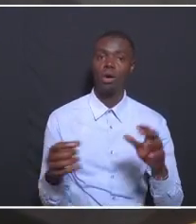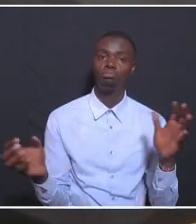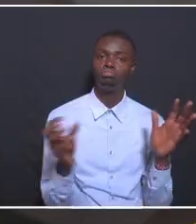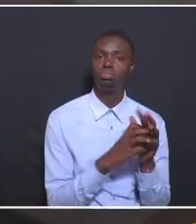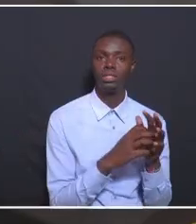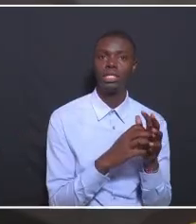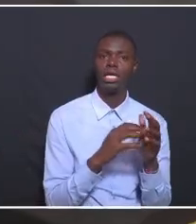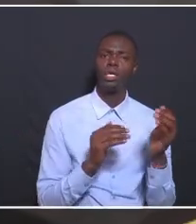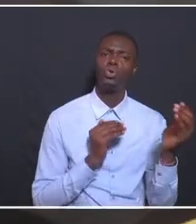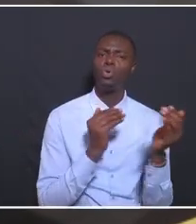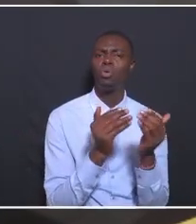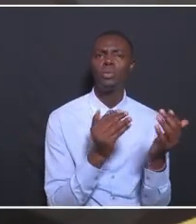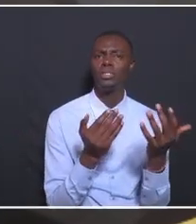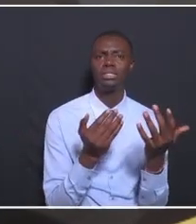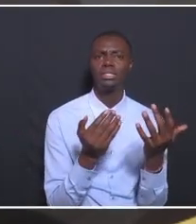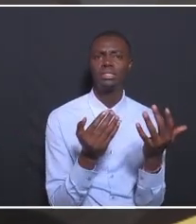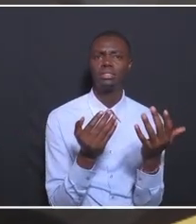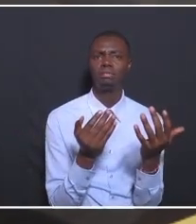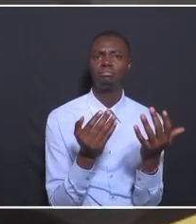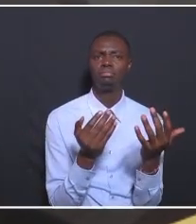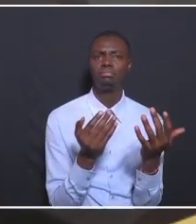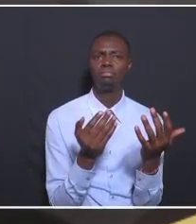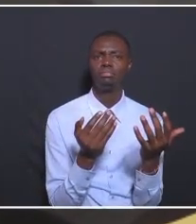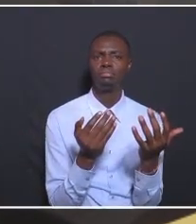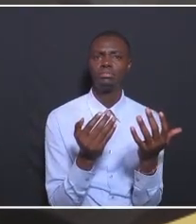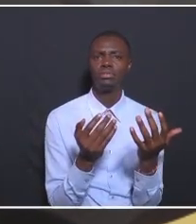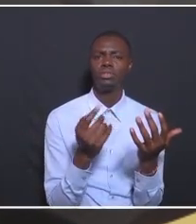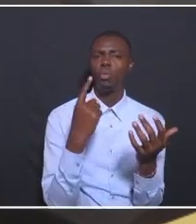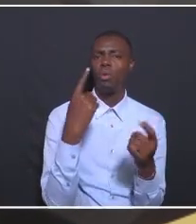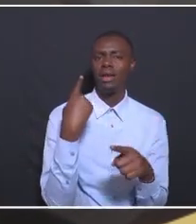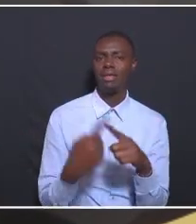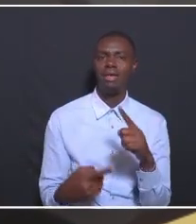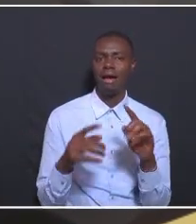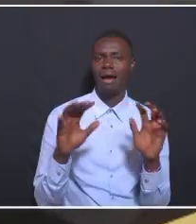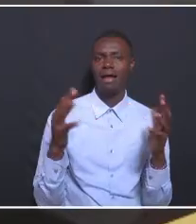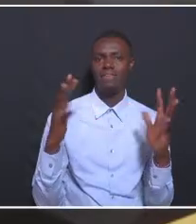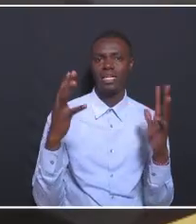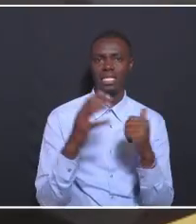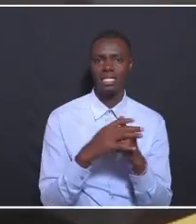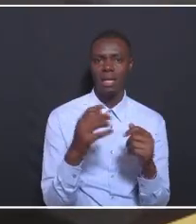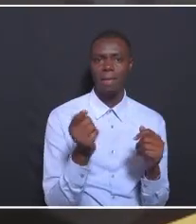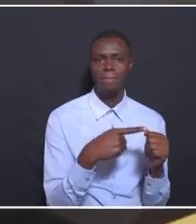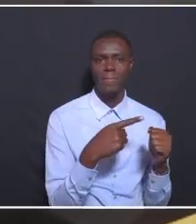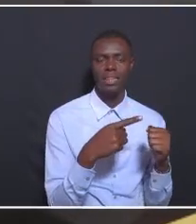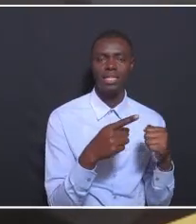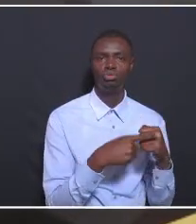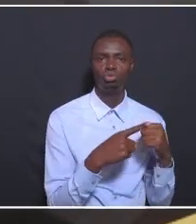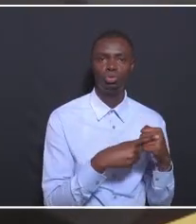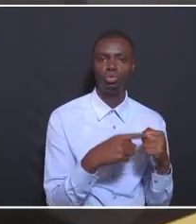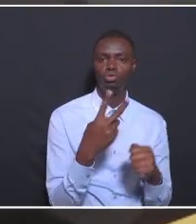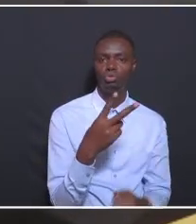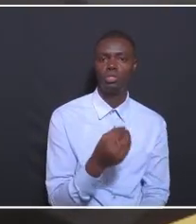was almost going towards just now the 1-year anniversary, June of